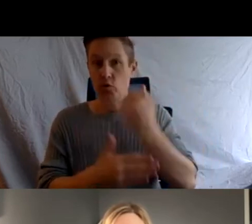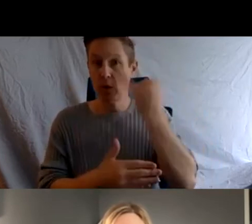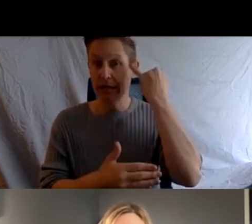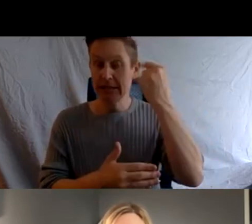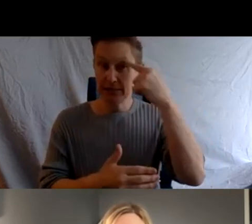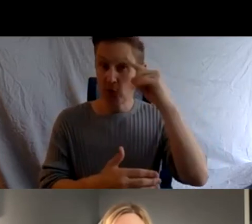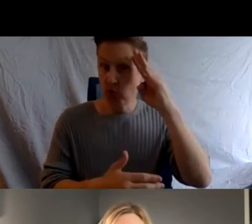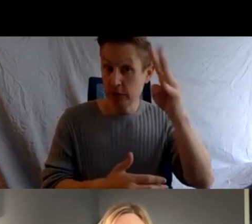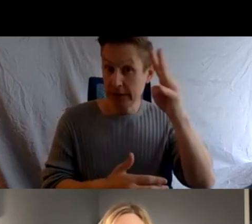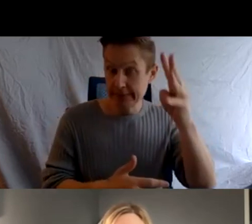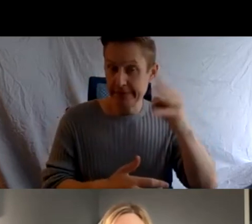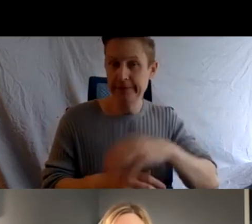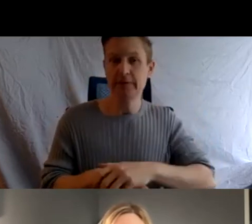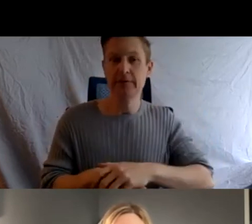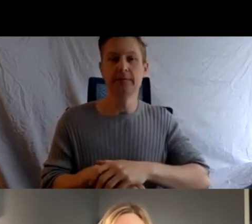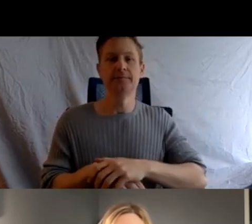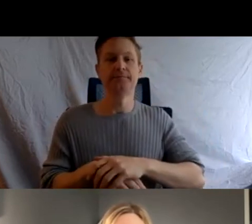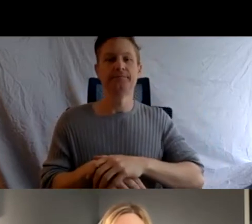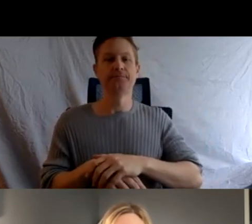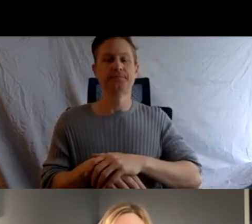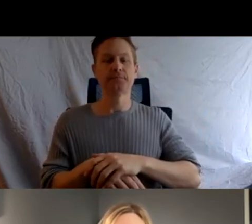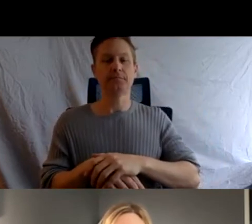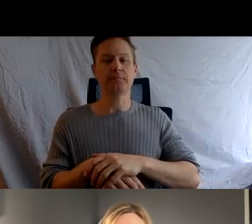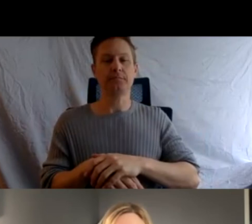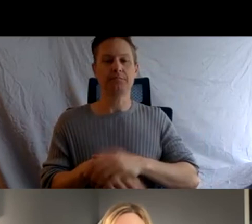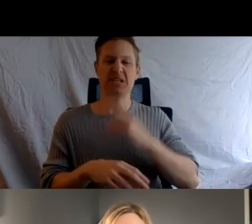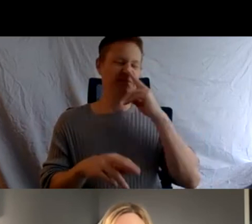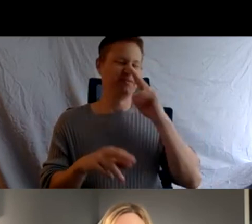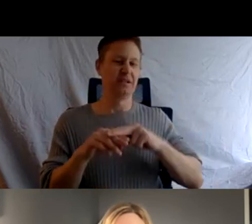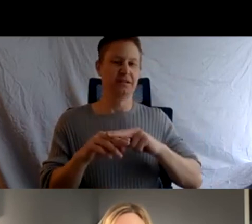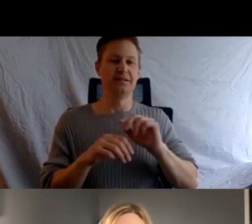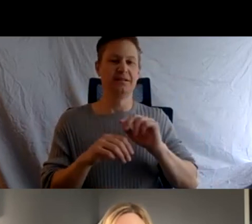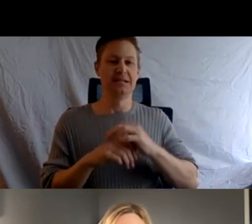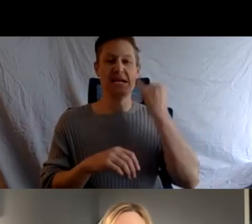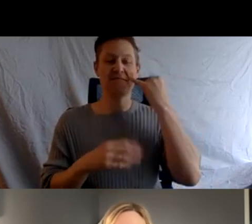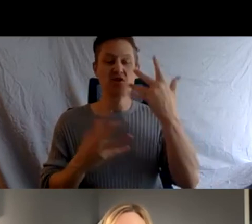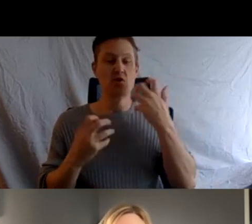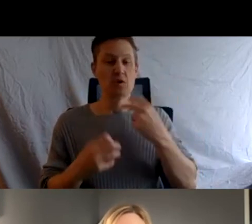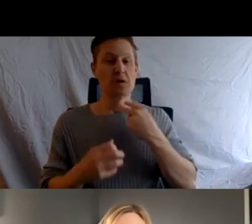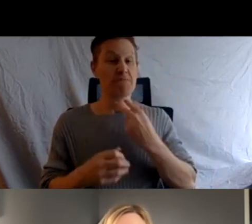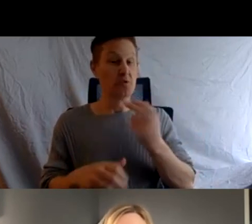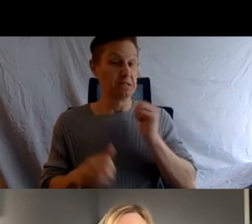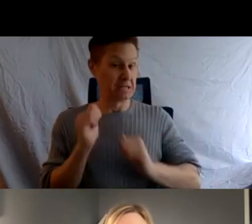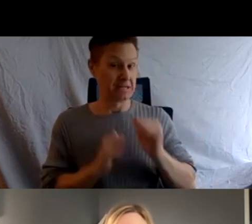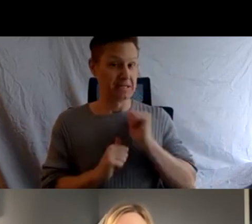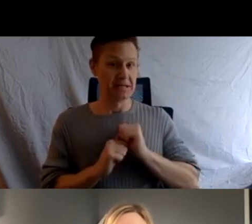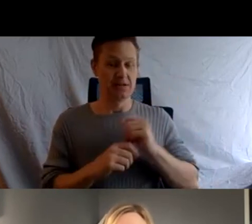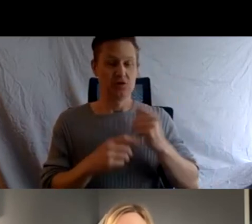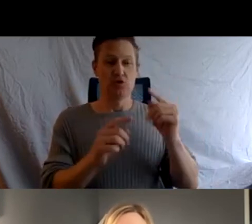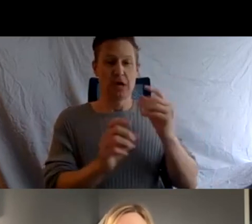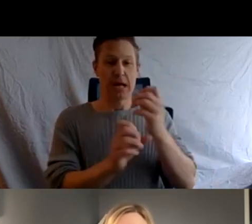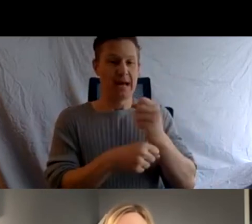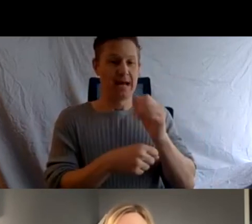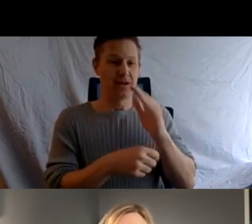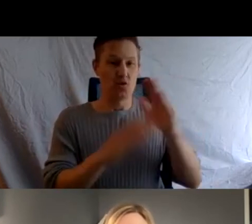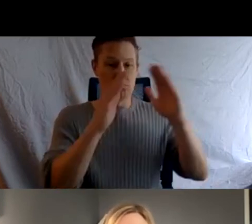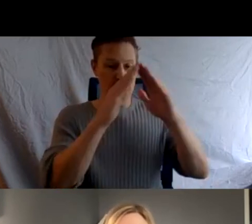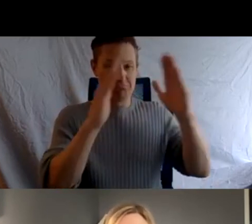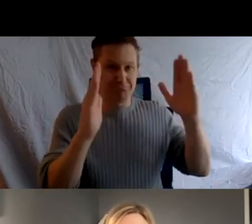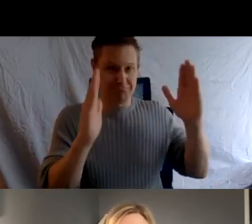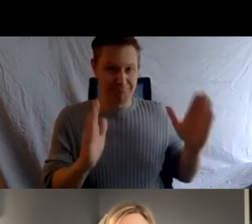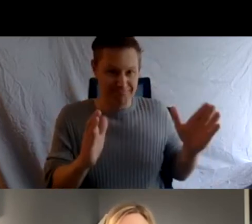creative. And so it's so fun. So if you want to do voice acting, try to make your makeshift